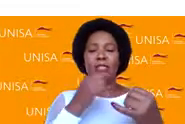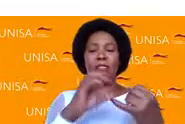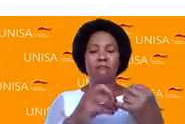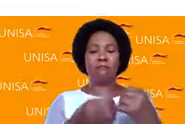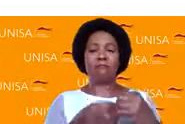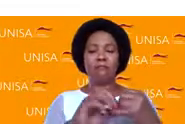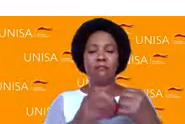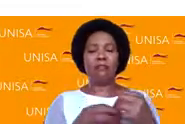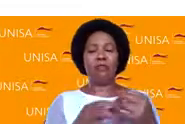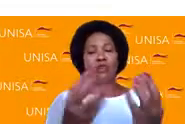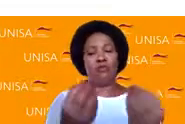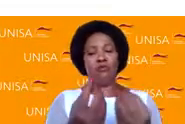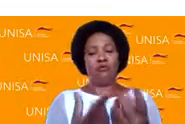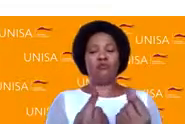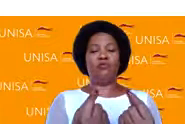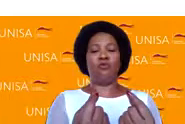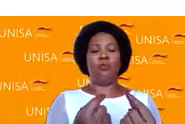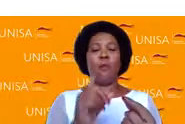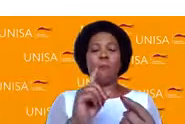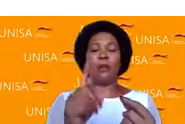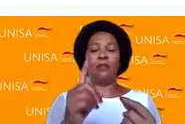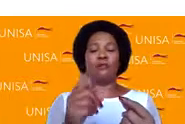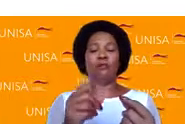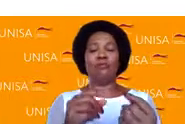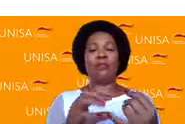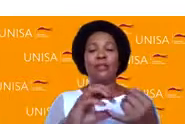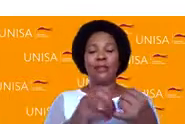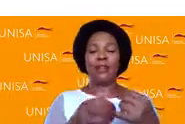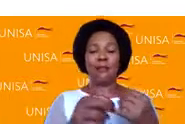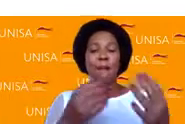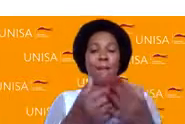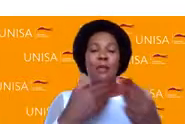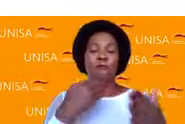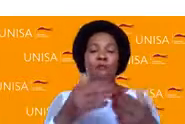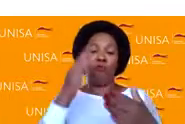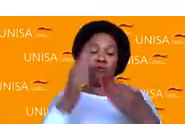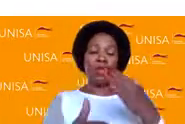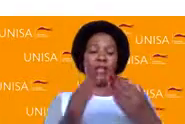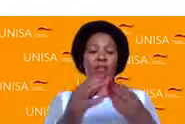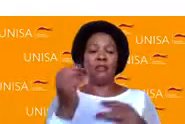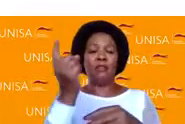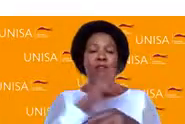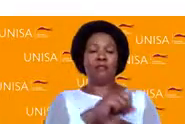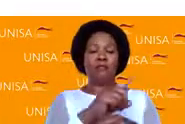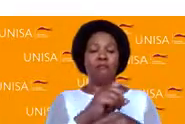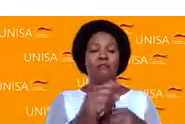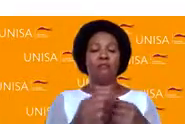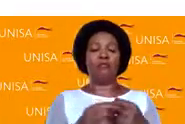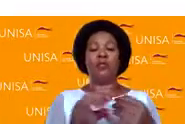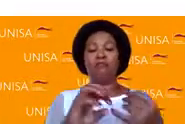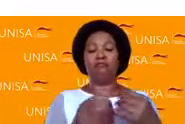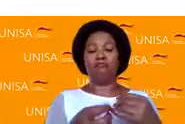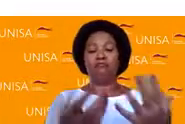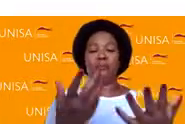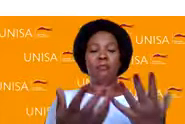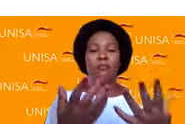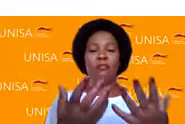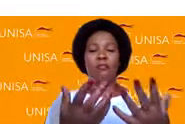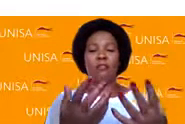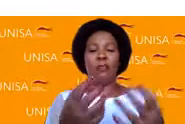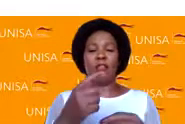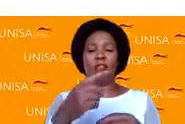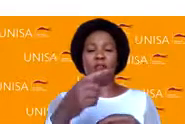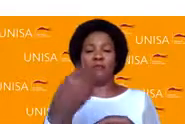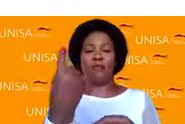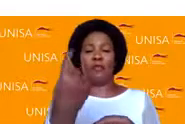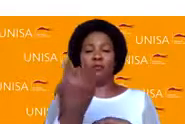3 attempts, as long as you do it before the due date. So don't squander the attempts. Really, with the first one already,